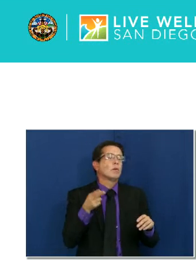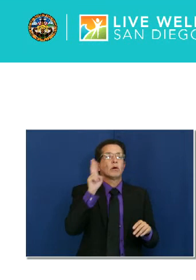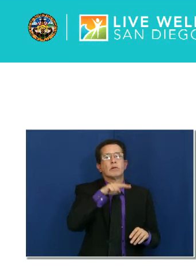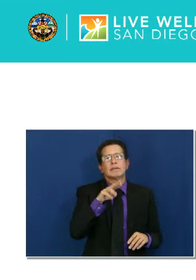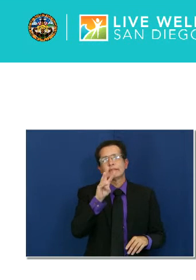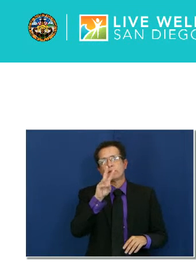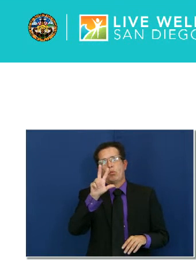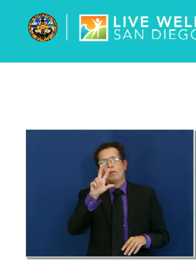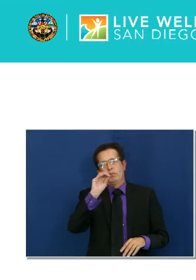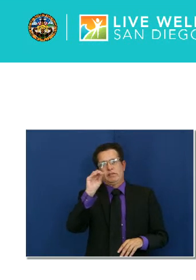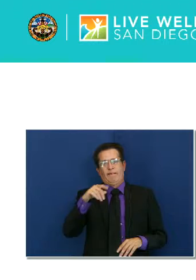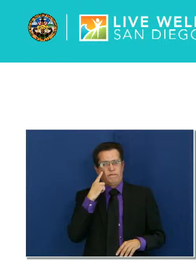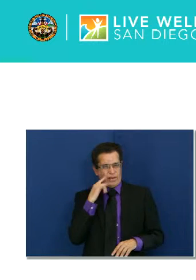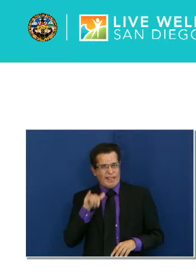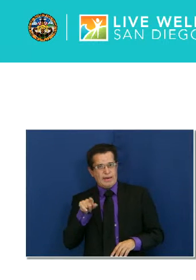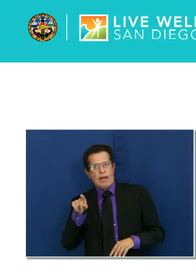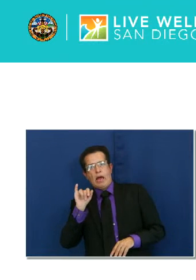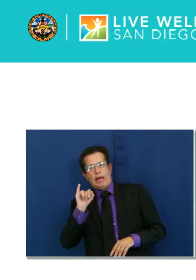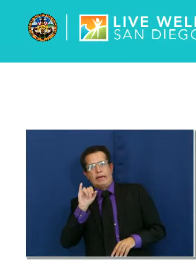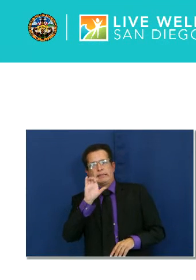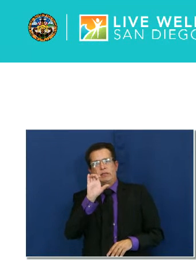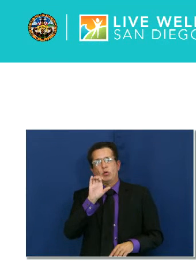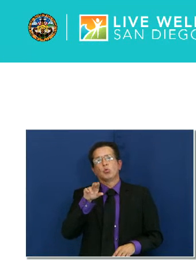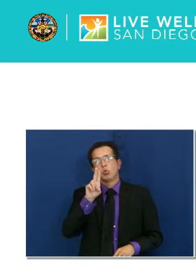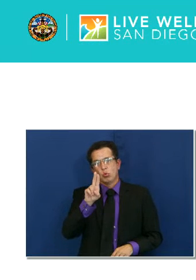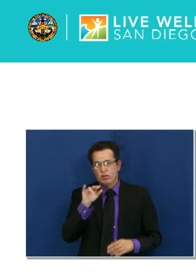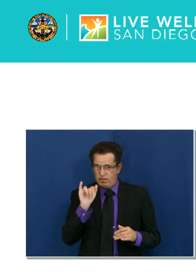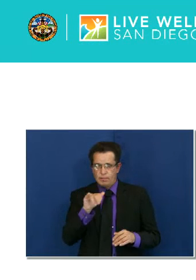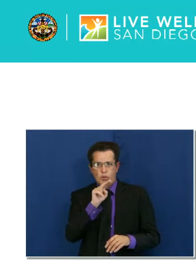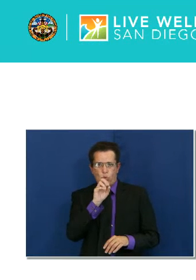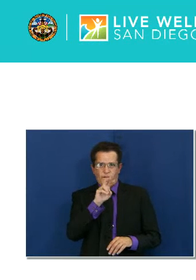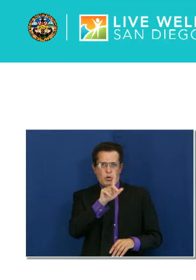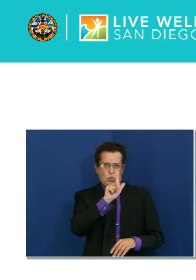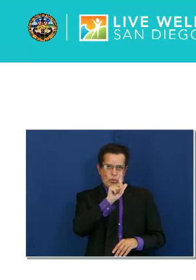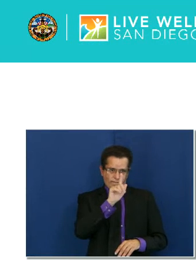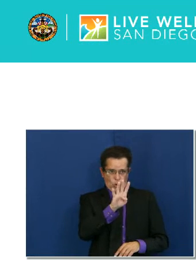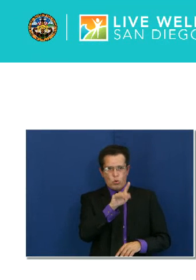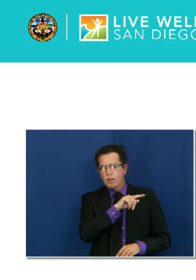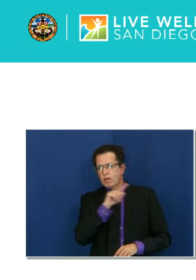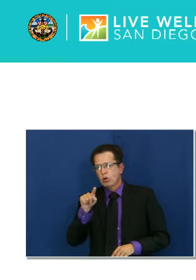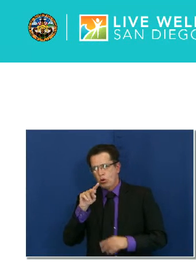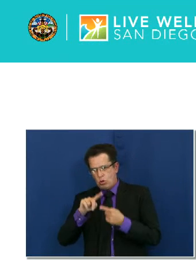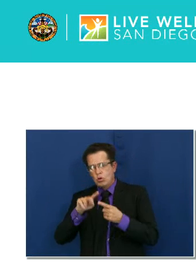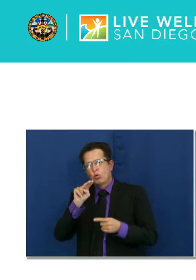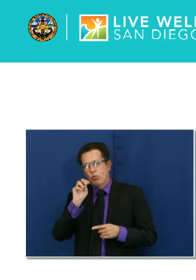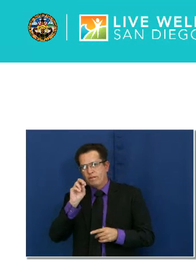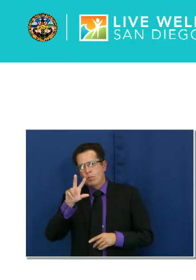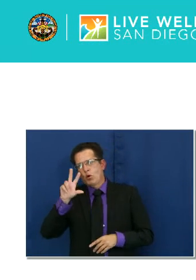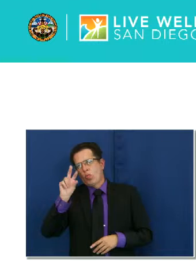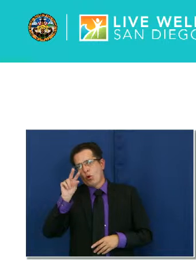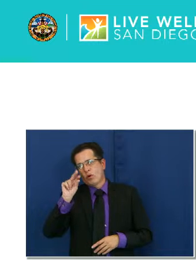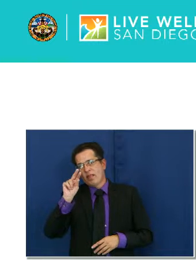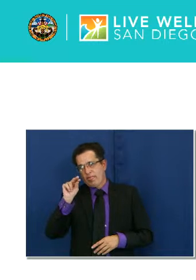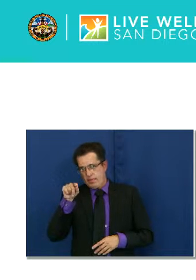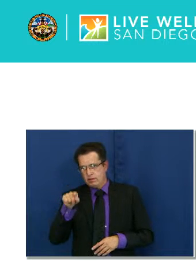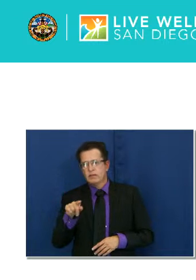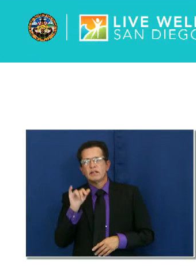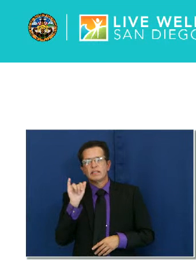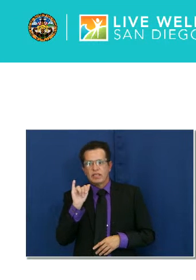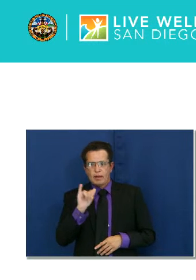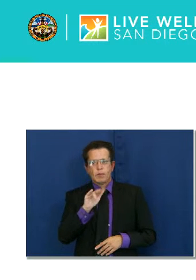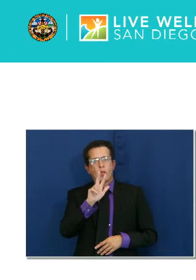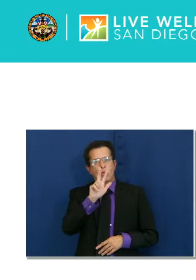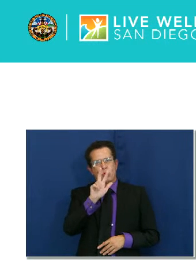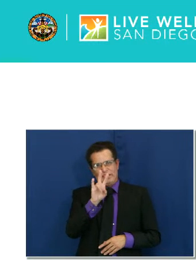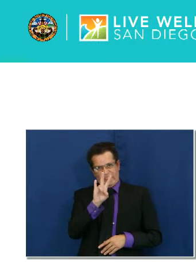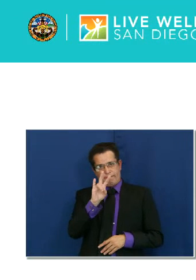two slides, we will, from the period of November 24th to November 30th, there was a 37% increase